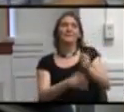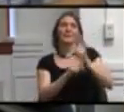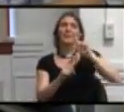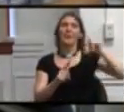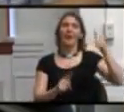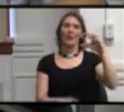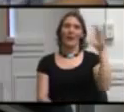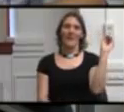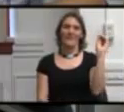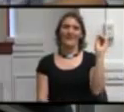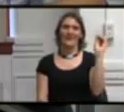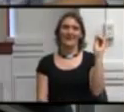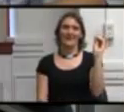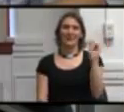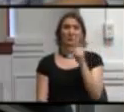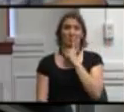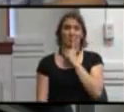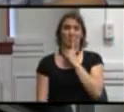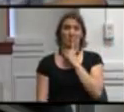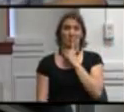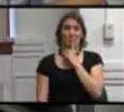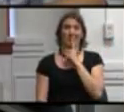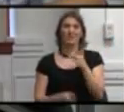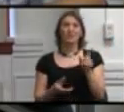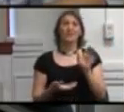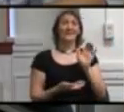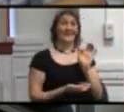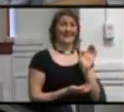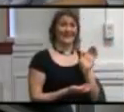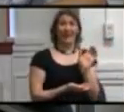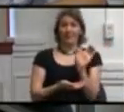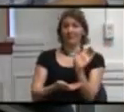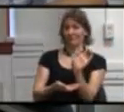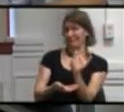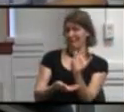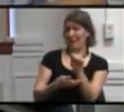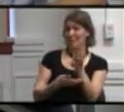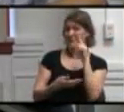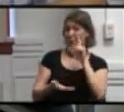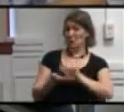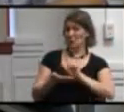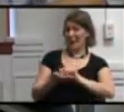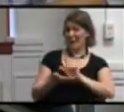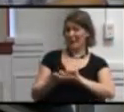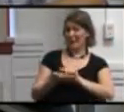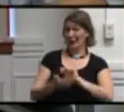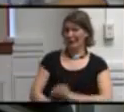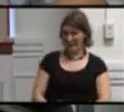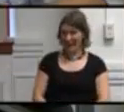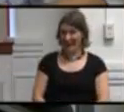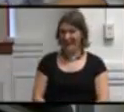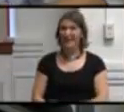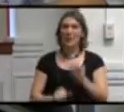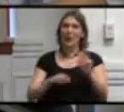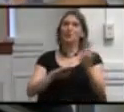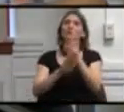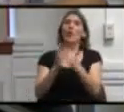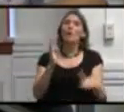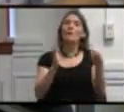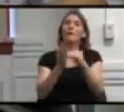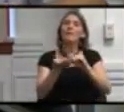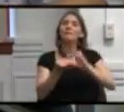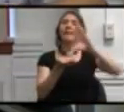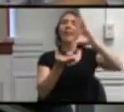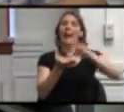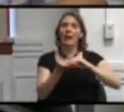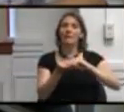different brewery, but you know, basically, you can pose with it for the reformer there. It's totally reusable. Exactly. Right. So basically,